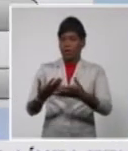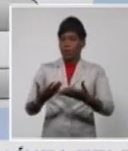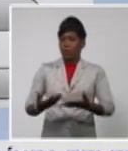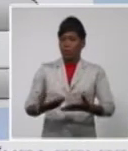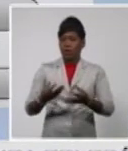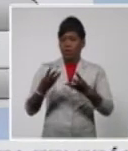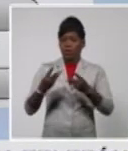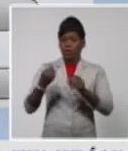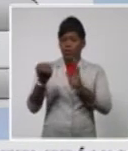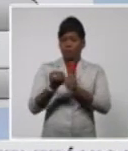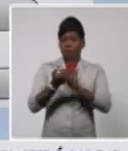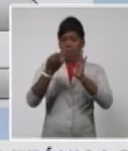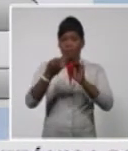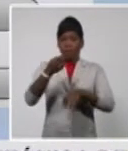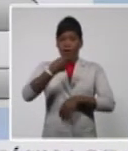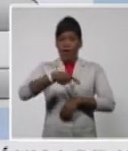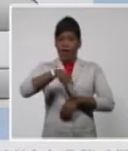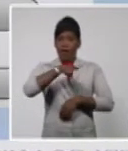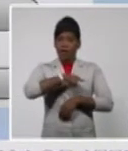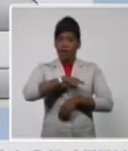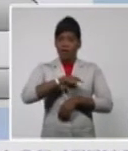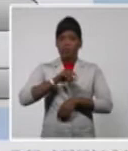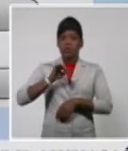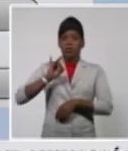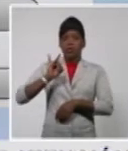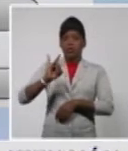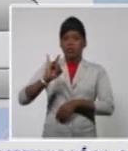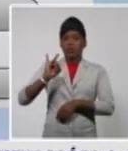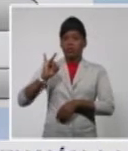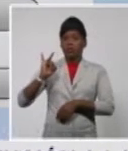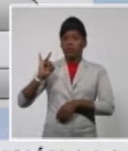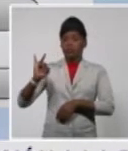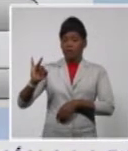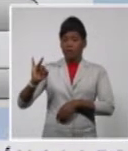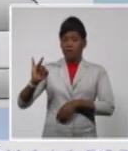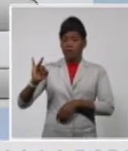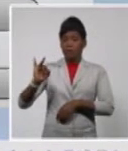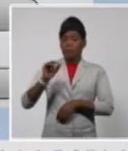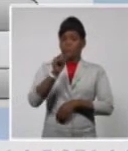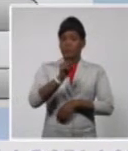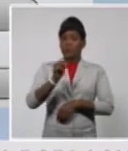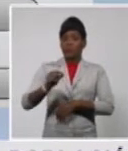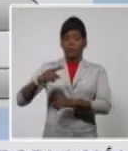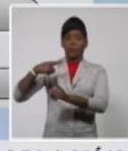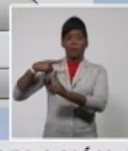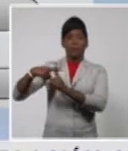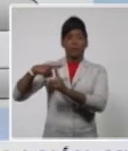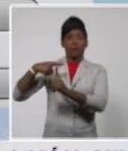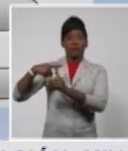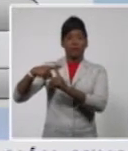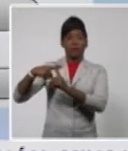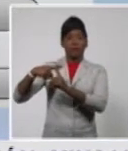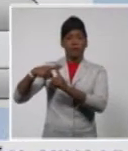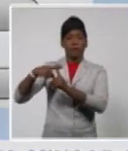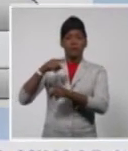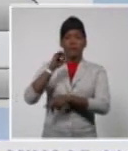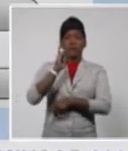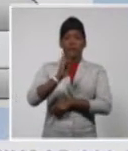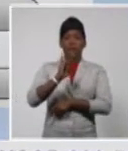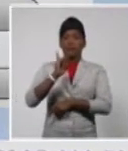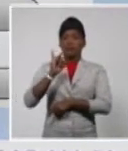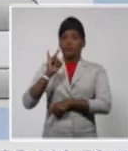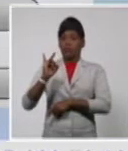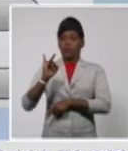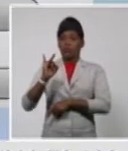7,758 samples, 77 people tested positive for COVID-19. This brings the total number of